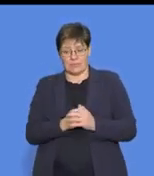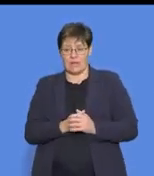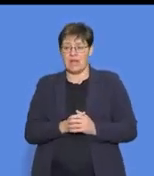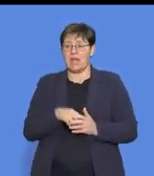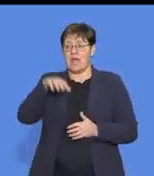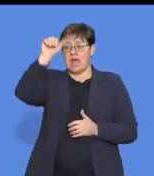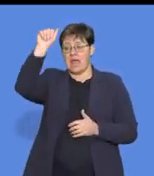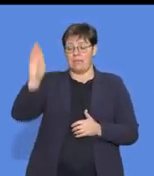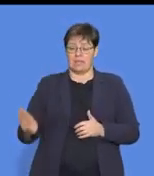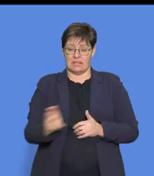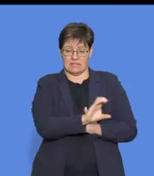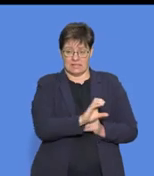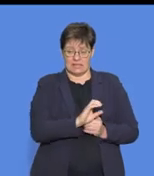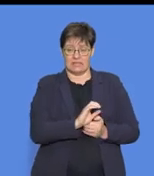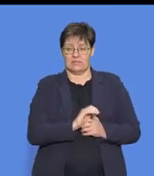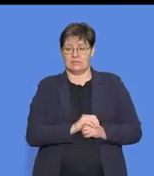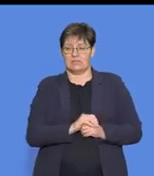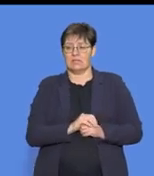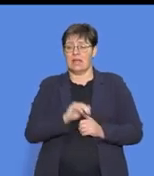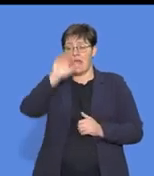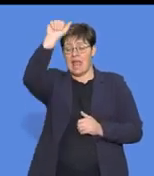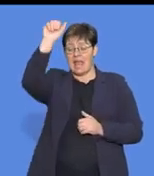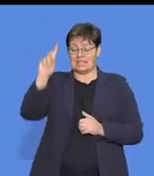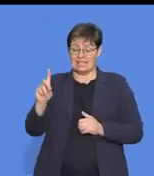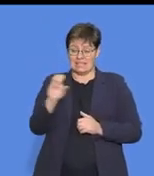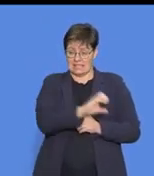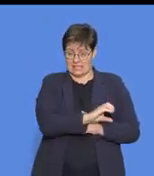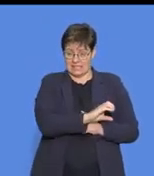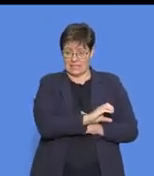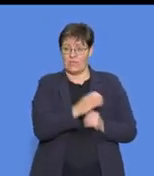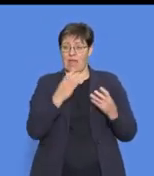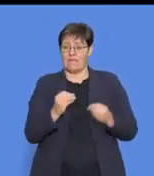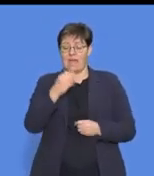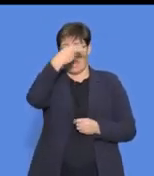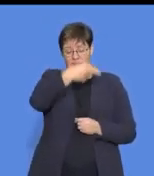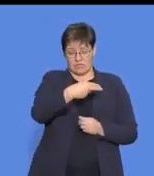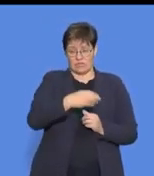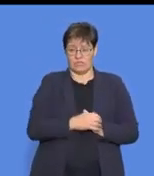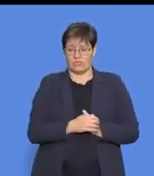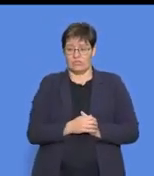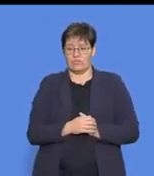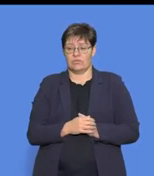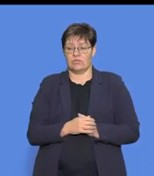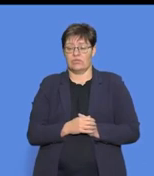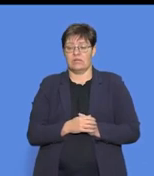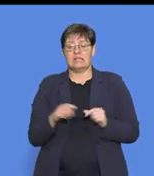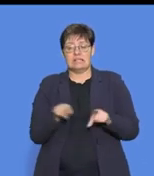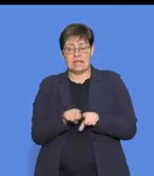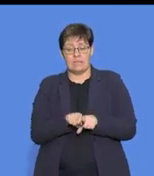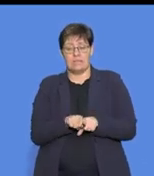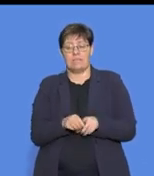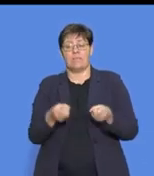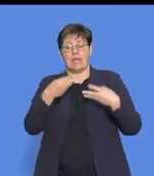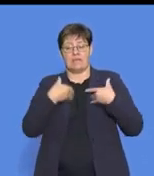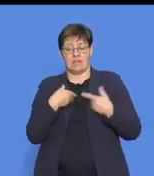triangle ADC, this triangle here on top, we notice that we have H. We've also